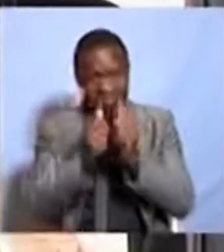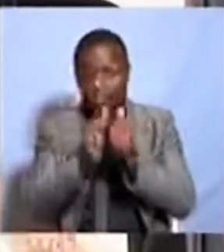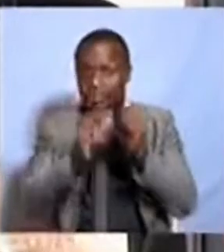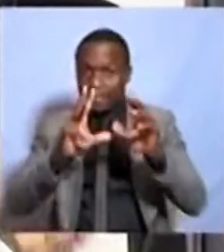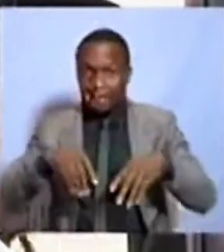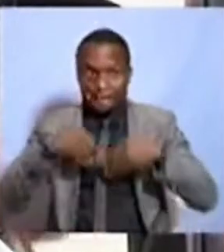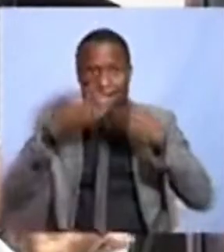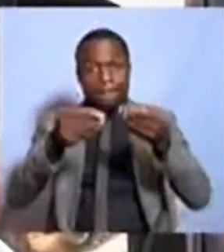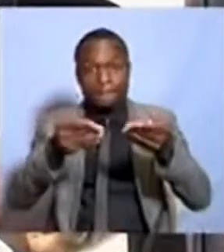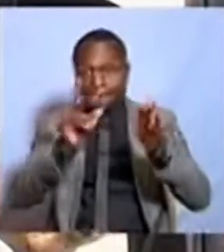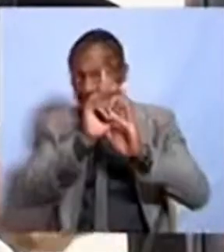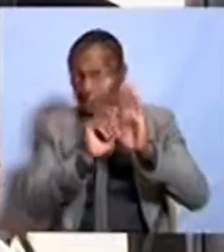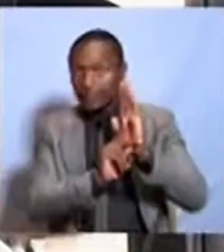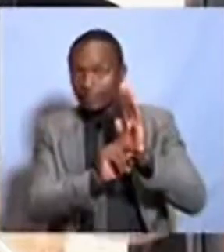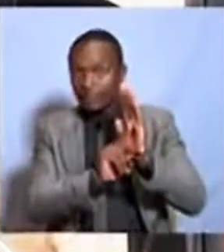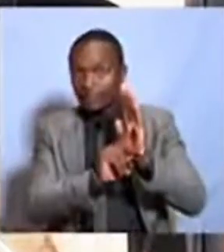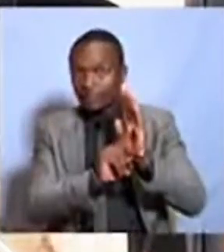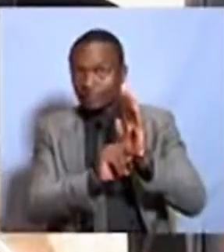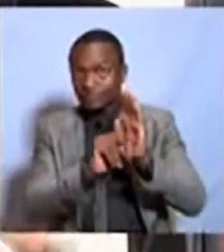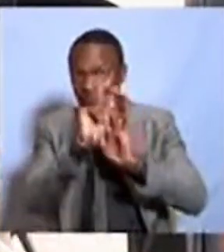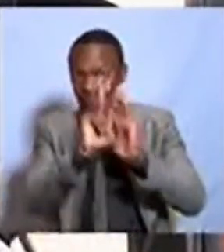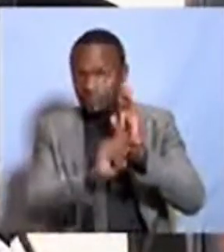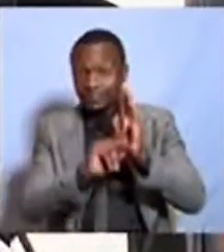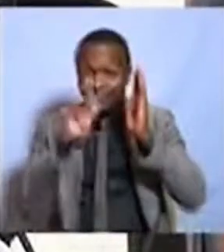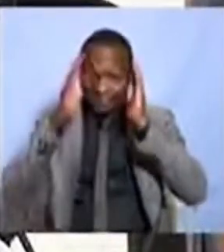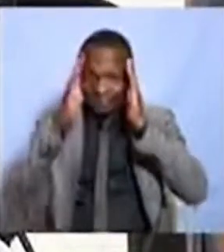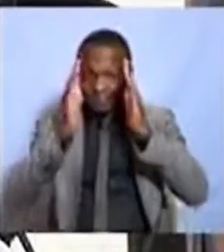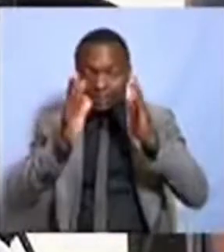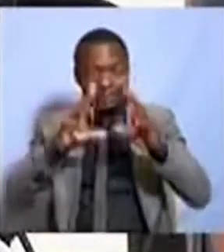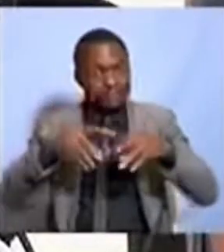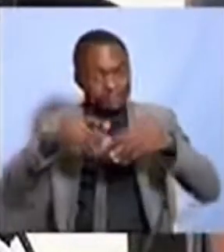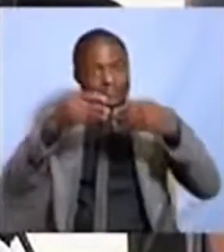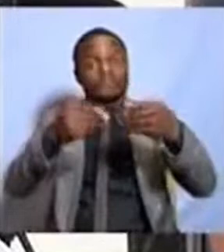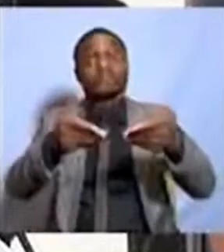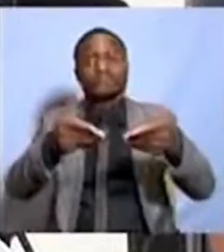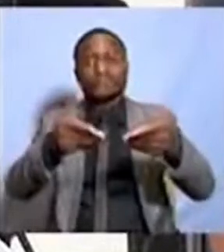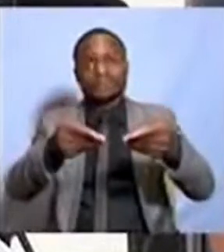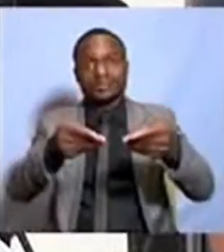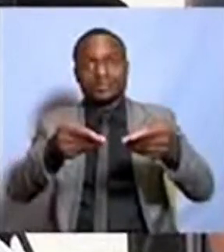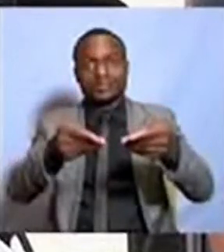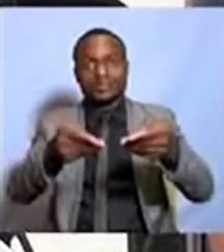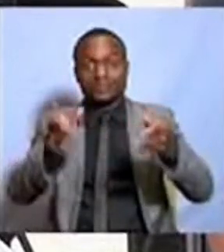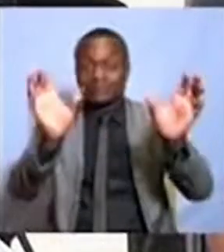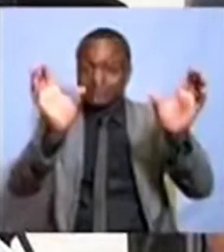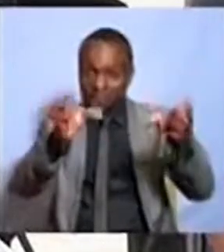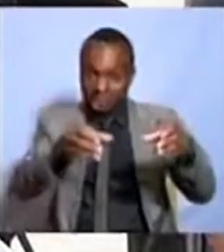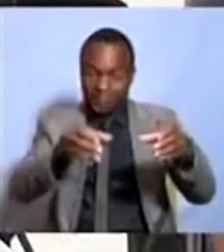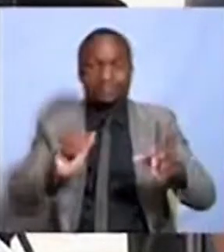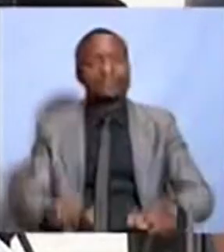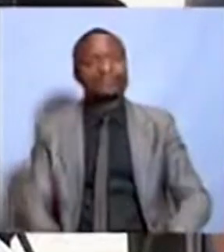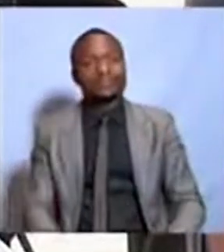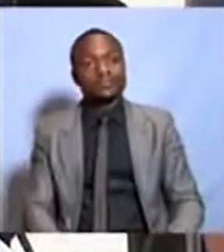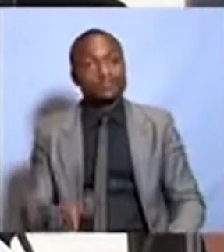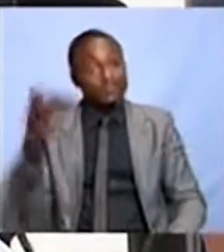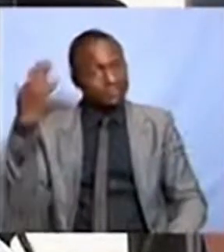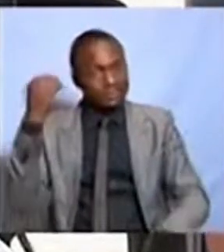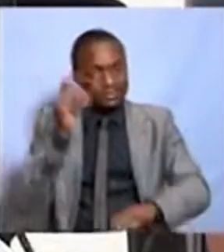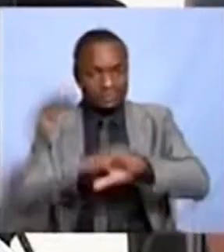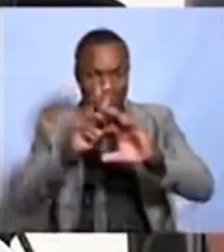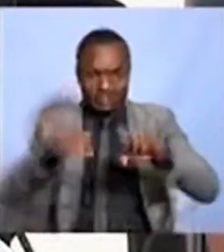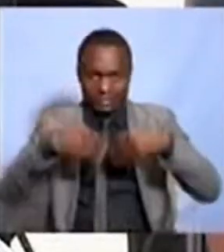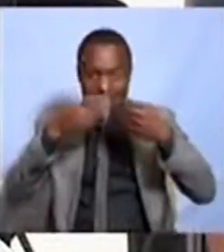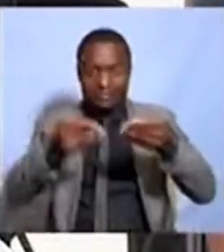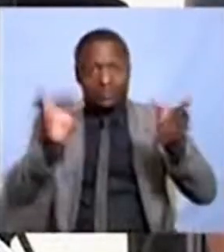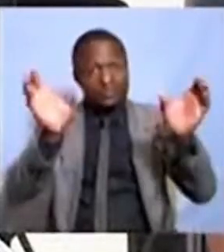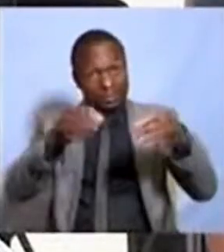policy briefs. We speak to policies and we submit them to the committees. Last time we submitted to the Committee on